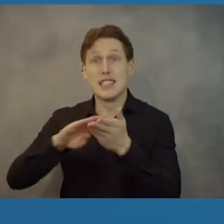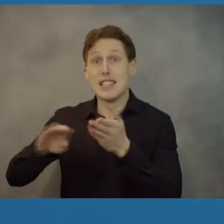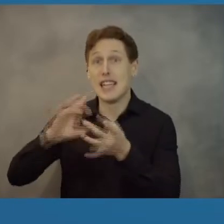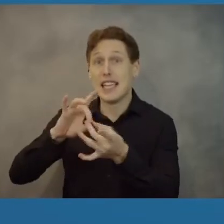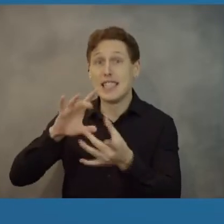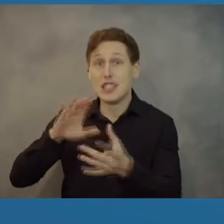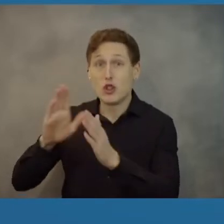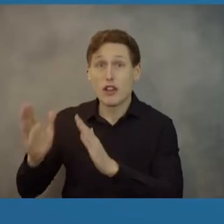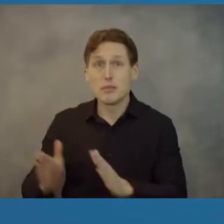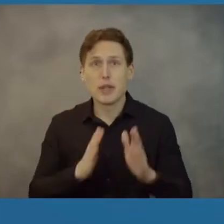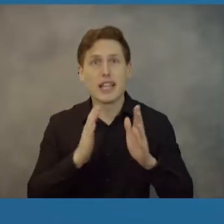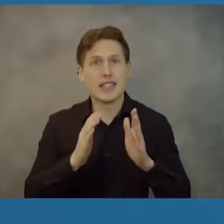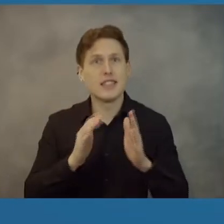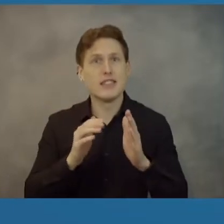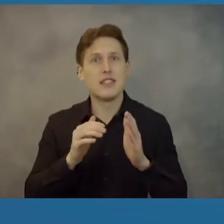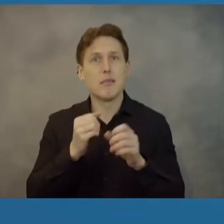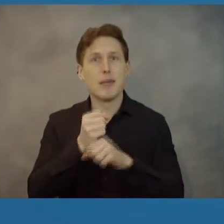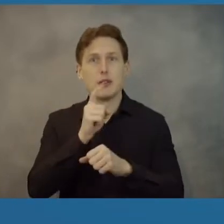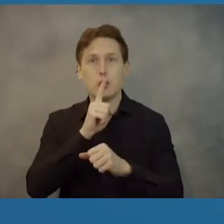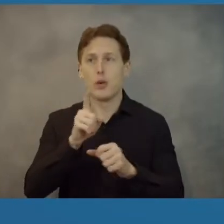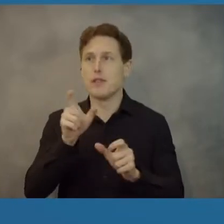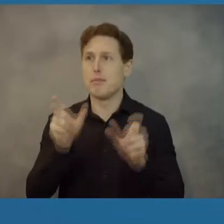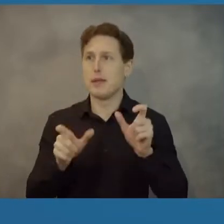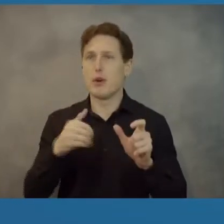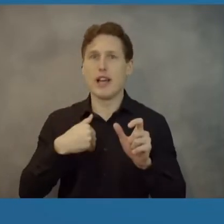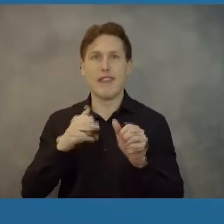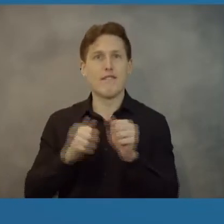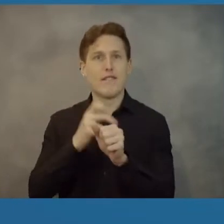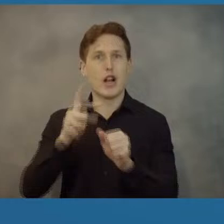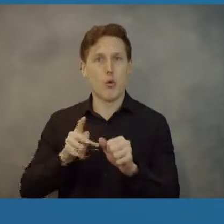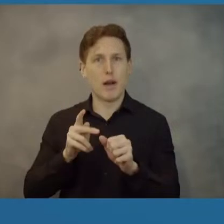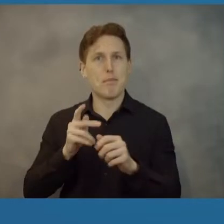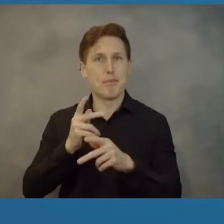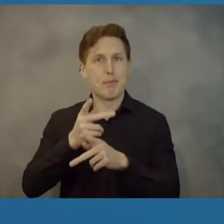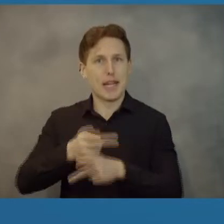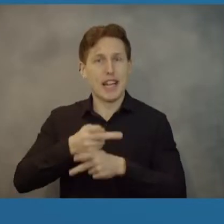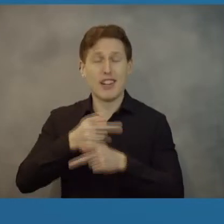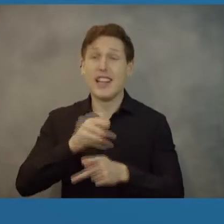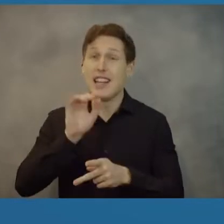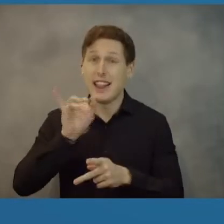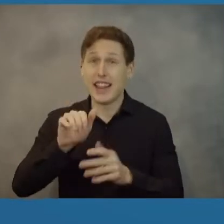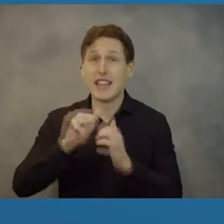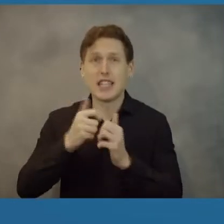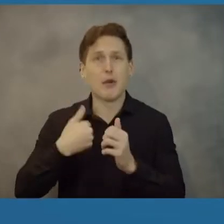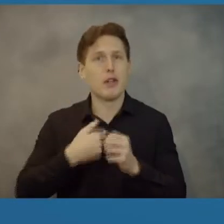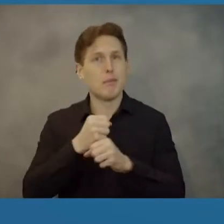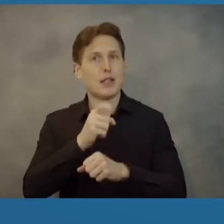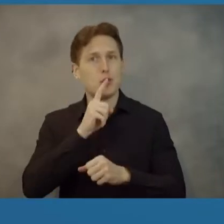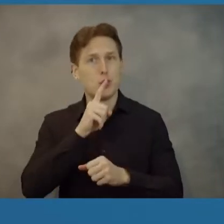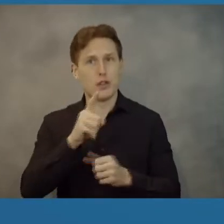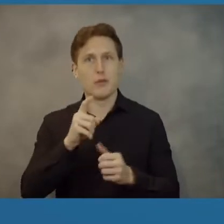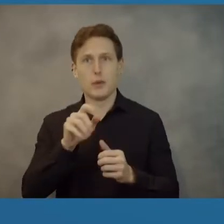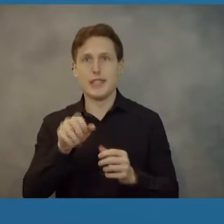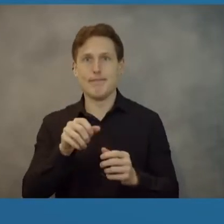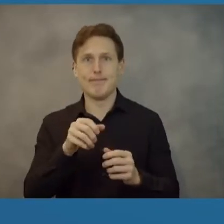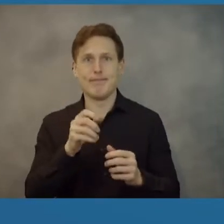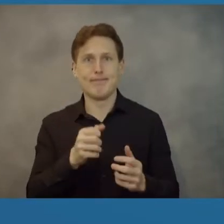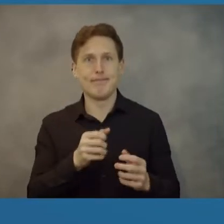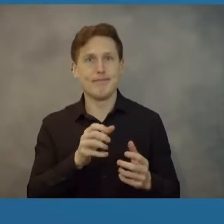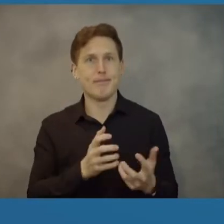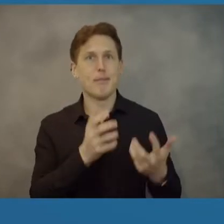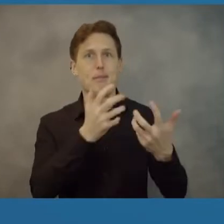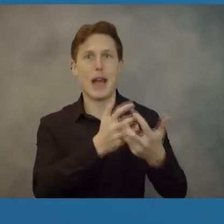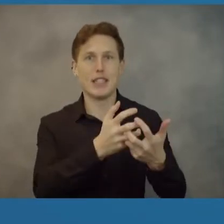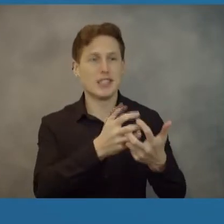getting follow-up care. So this is how we start making a real difference in the quality of life for these people, but also for people who are afraid on the streets